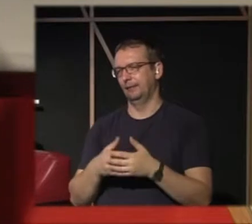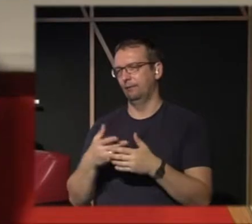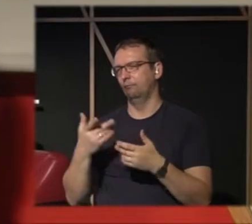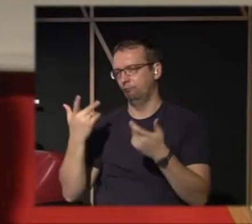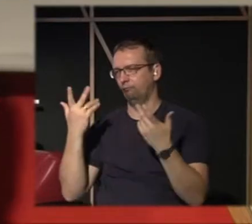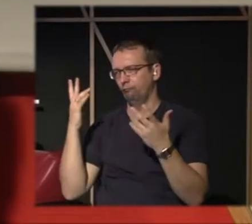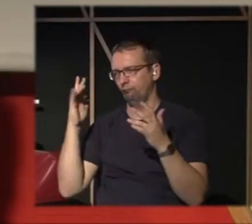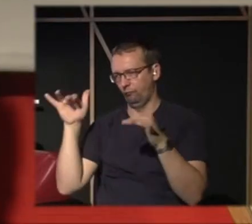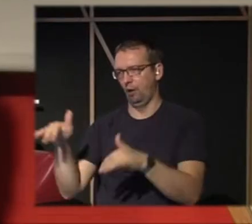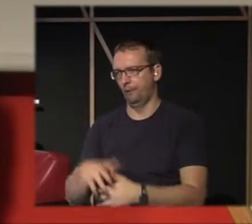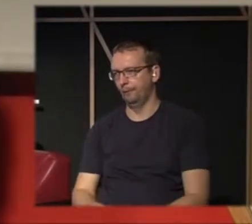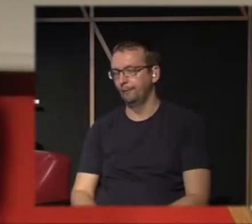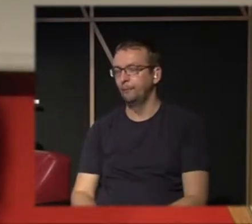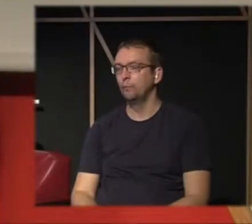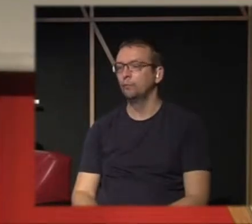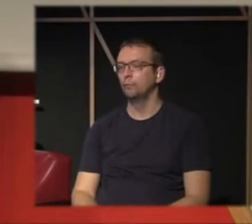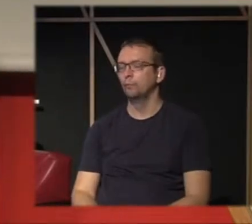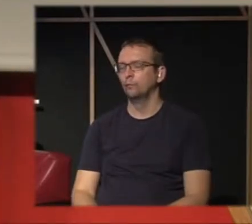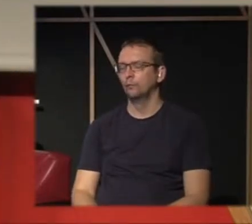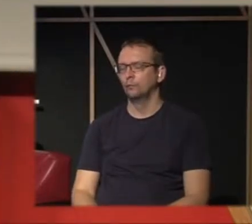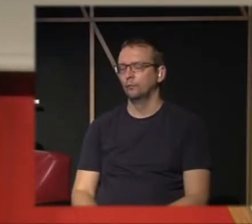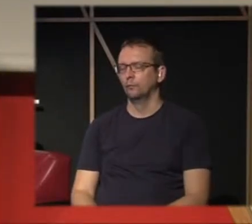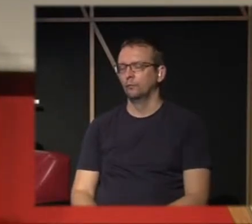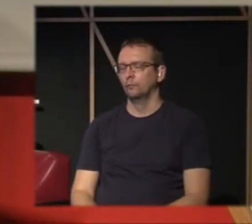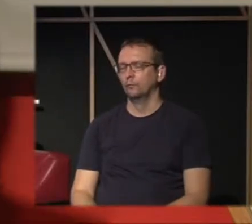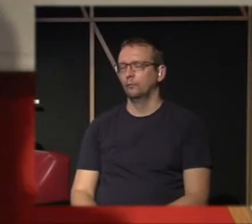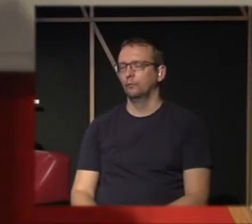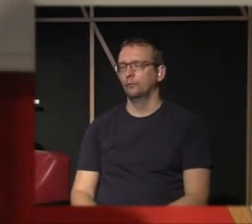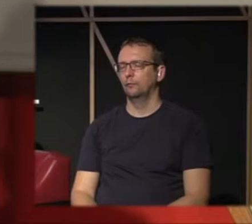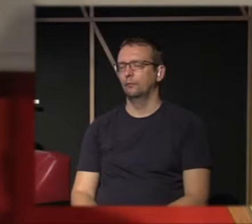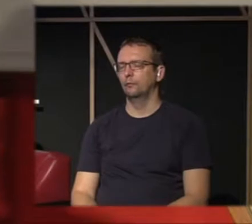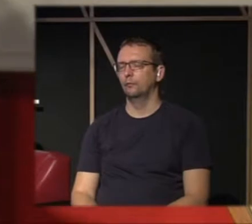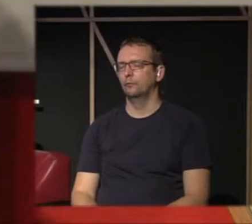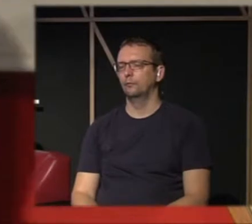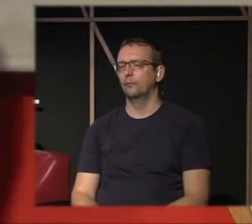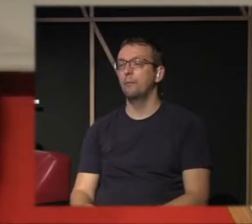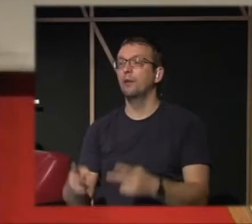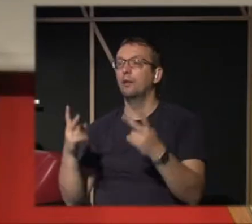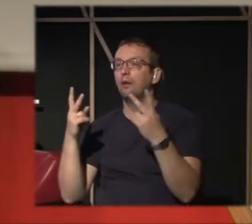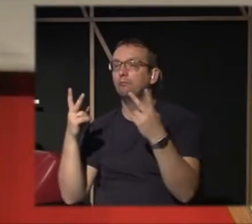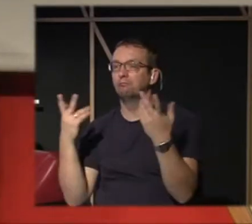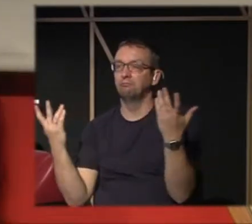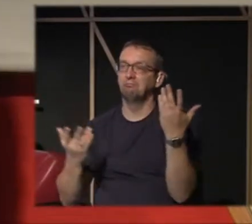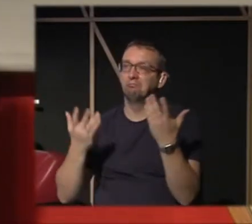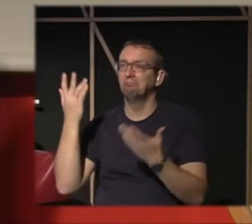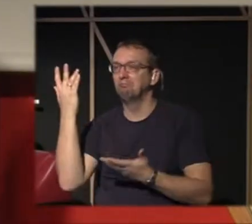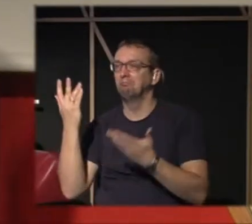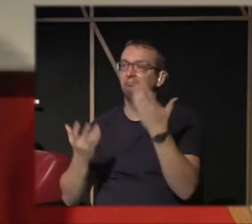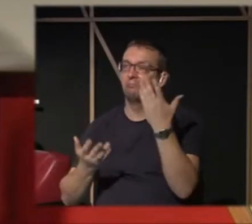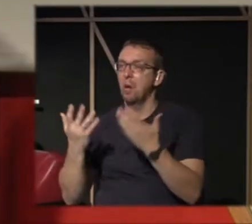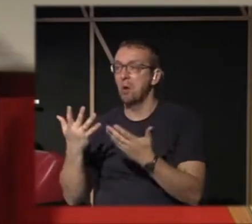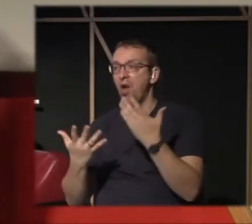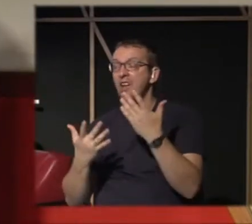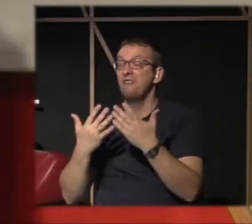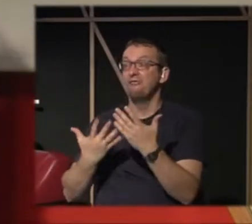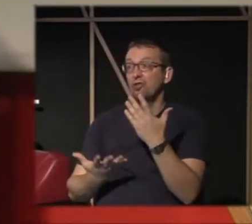push this process. So these are the numbers right now on the table. We have not quite 2 years to